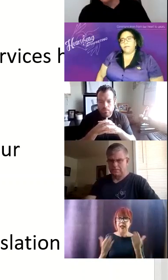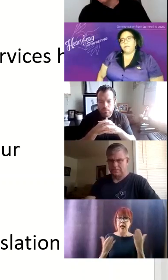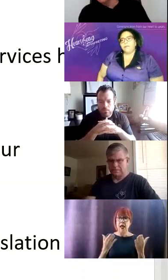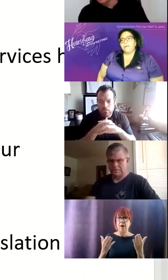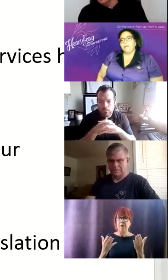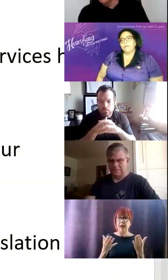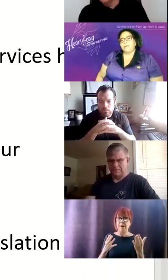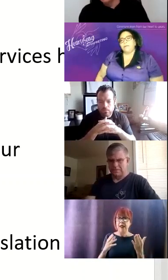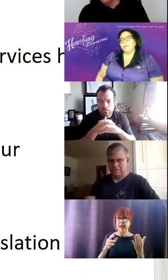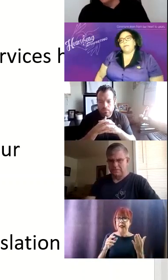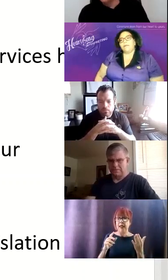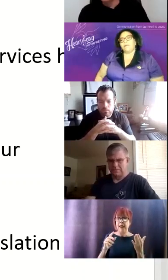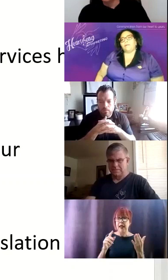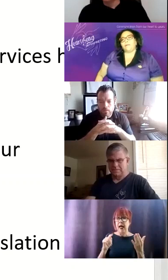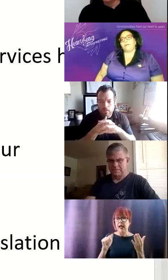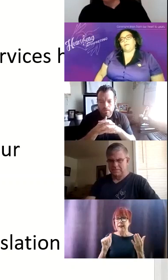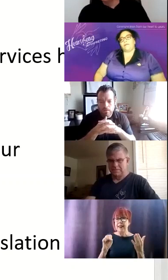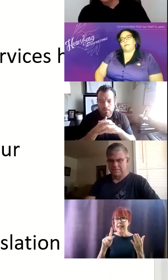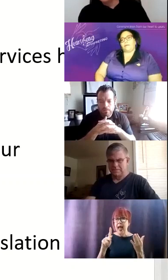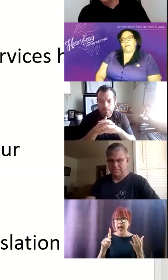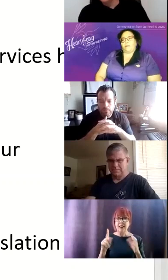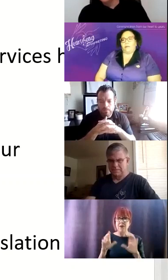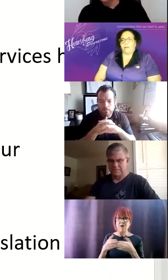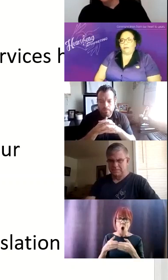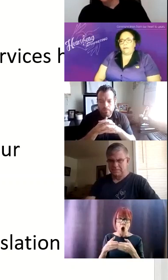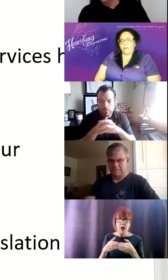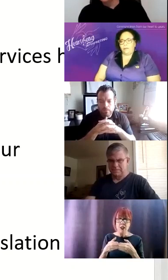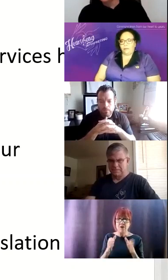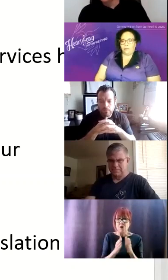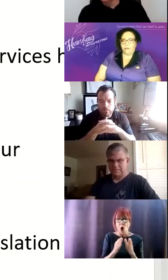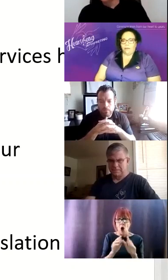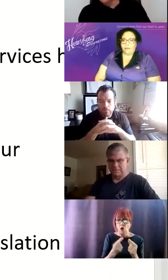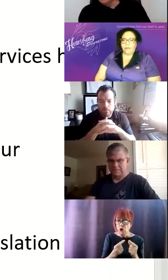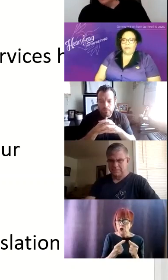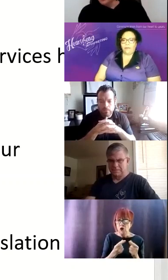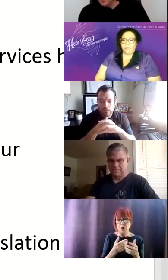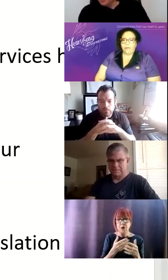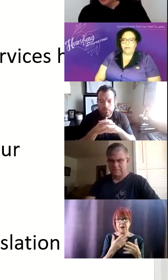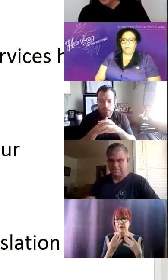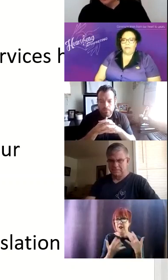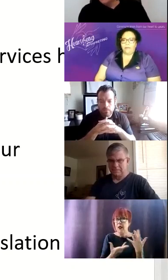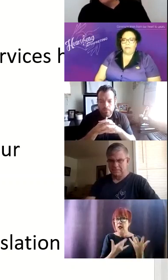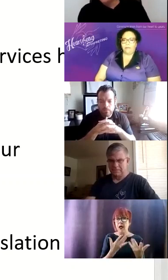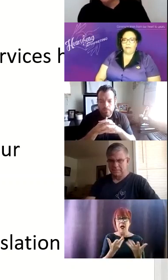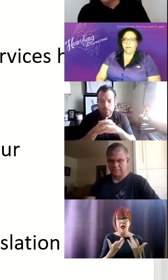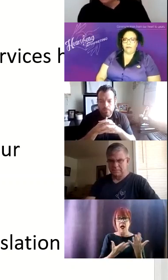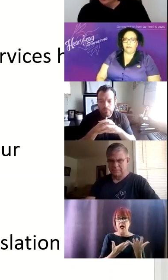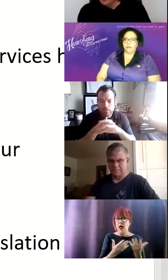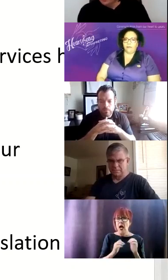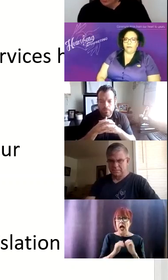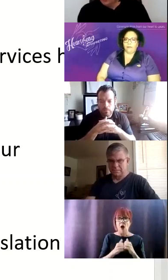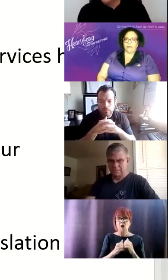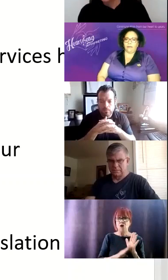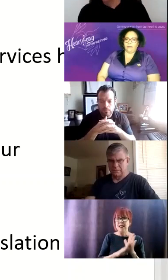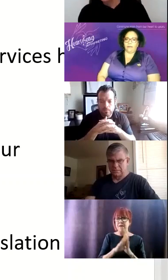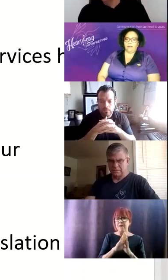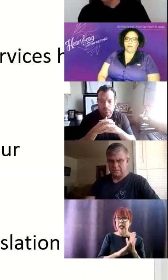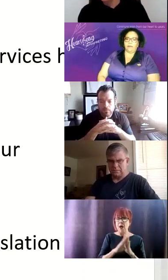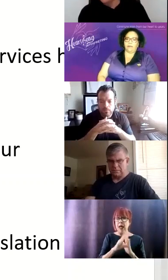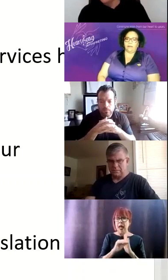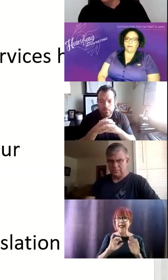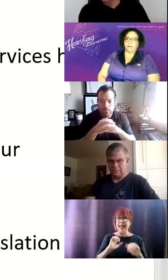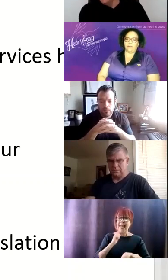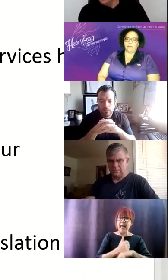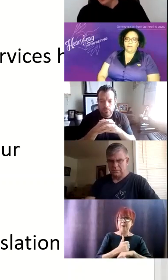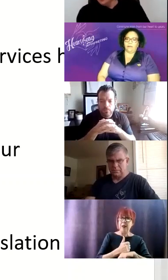force or small groupings of people to develop and implement, what is needed